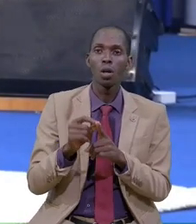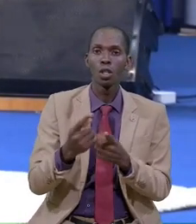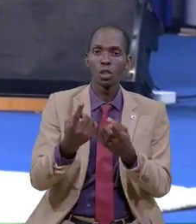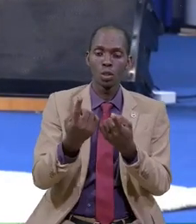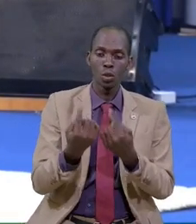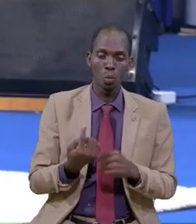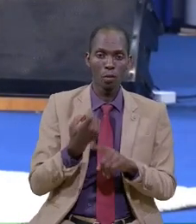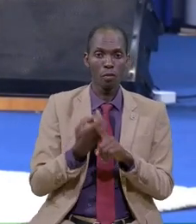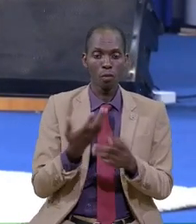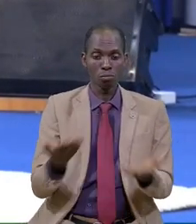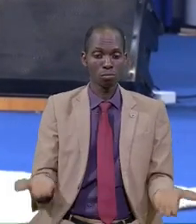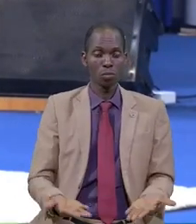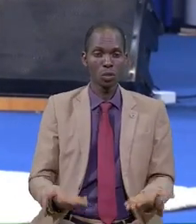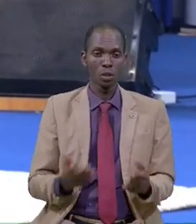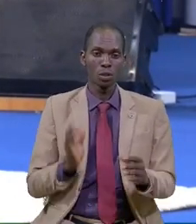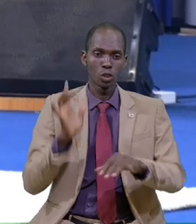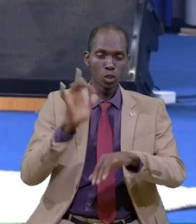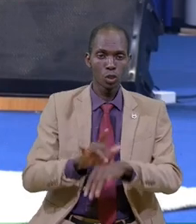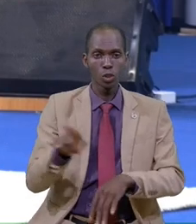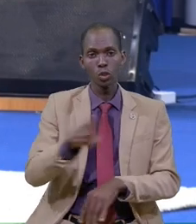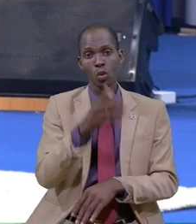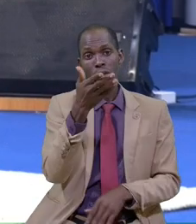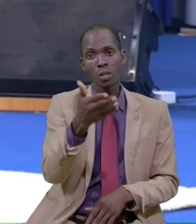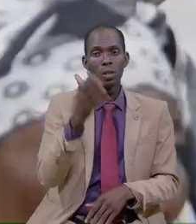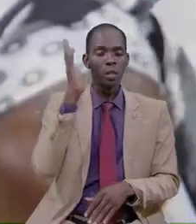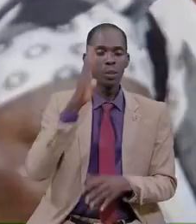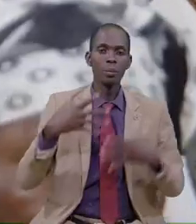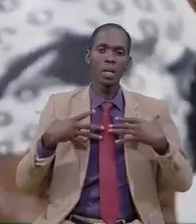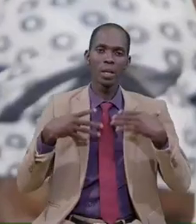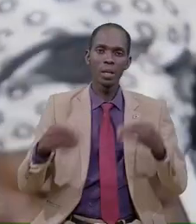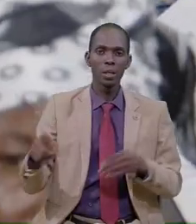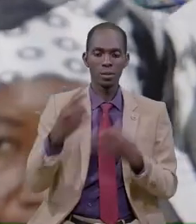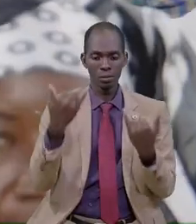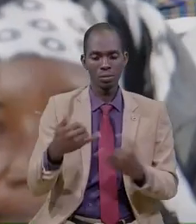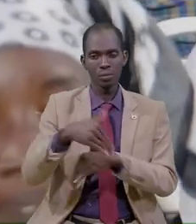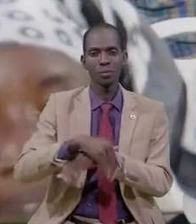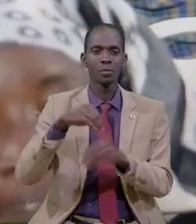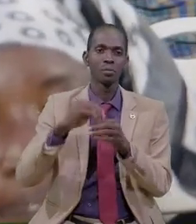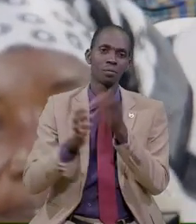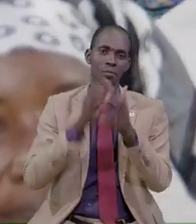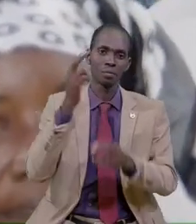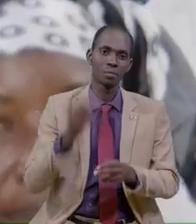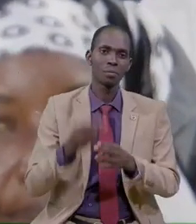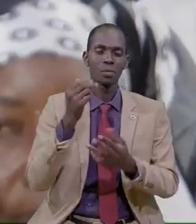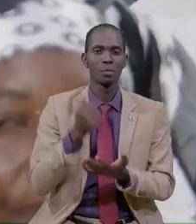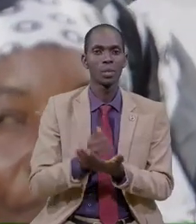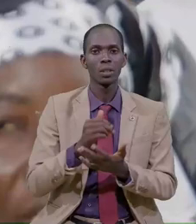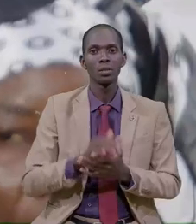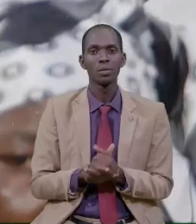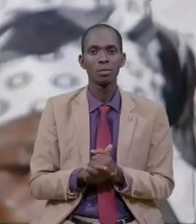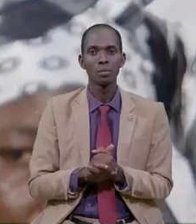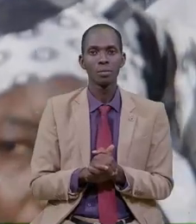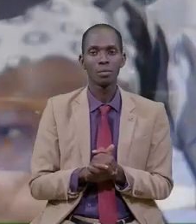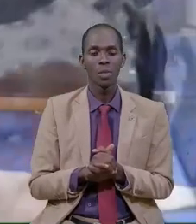here, getting to you there, will heal you tonight. Et sa parole qui sort d'ici et qui t'atteint là-bas, tu